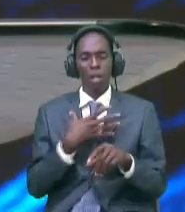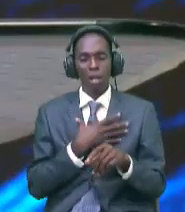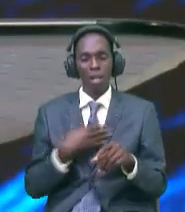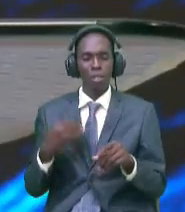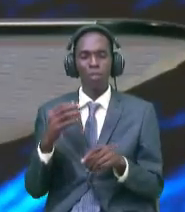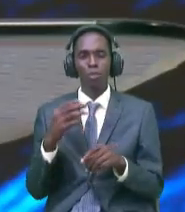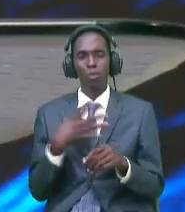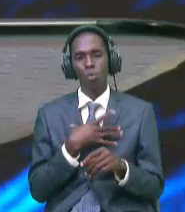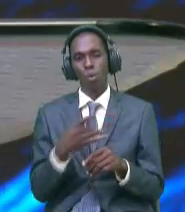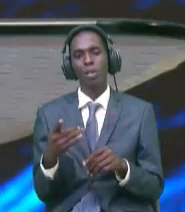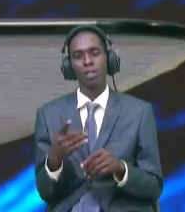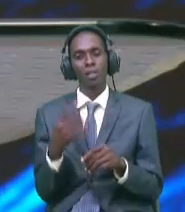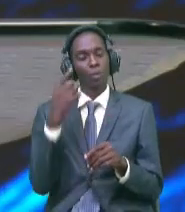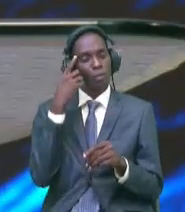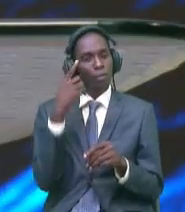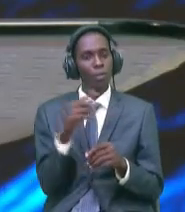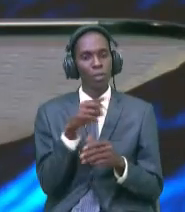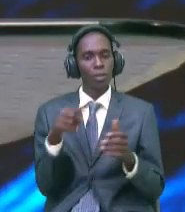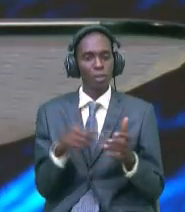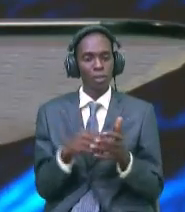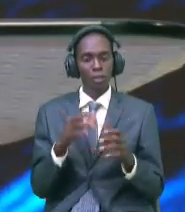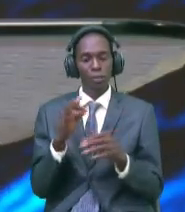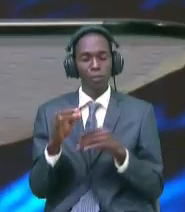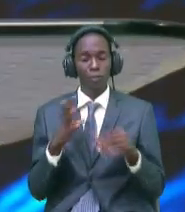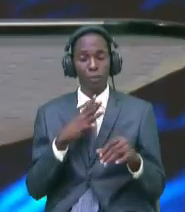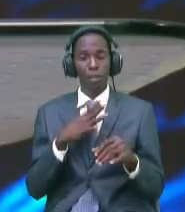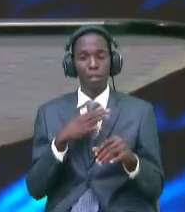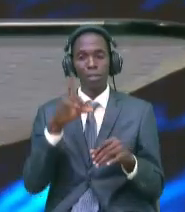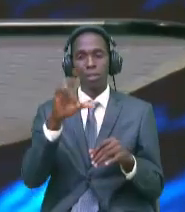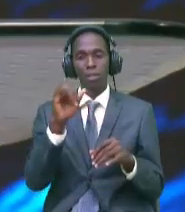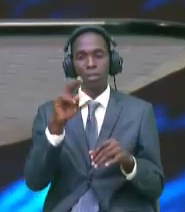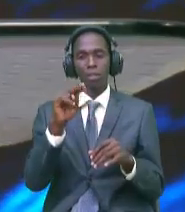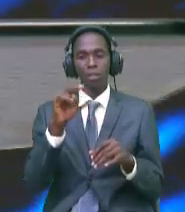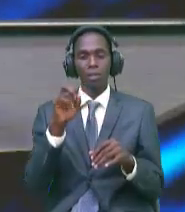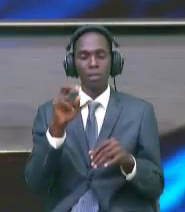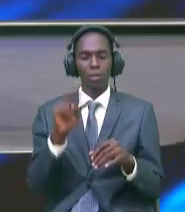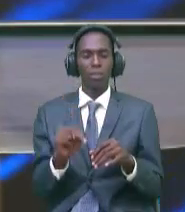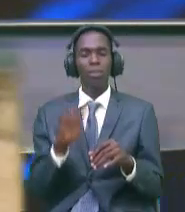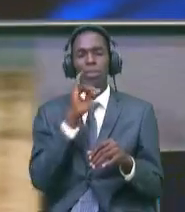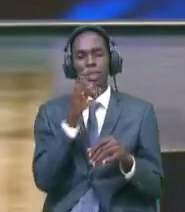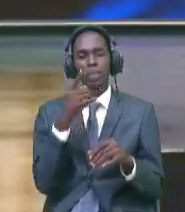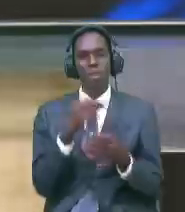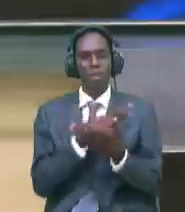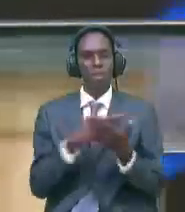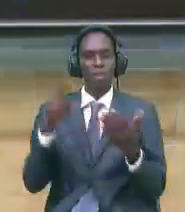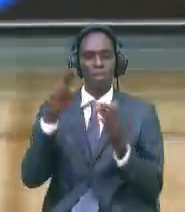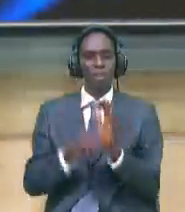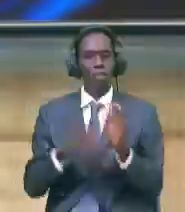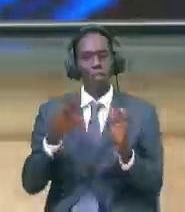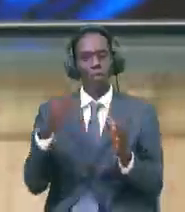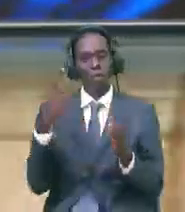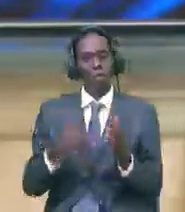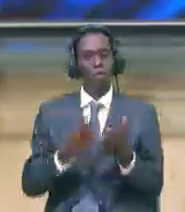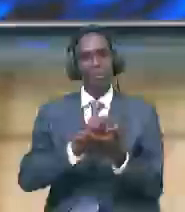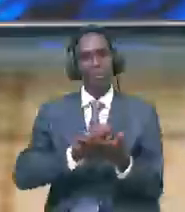linen is the righteousness of the saints. The righteousness of